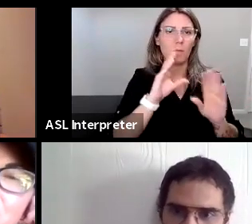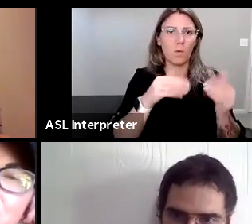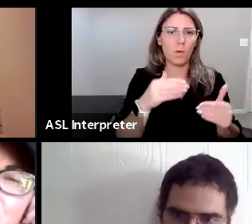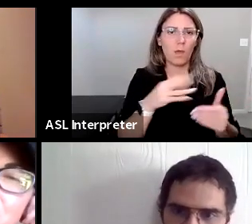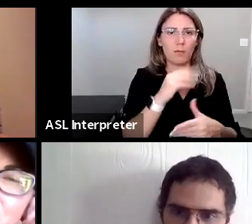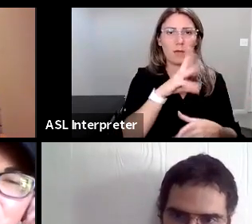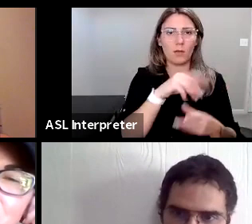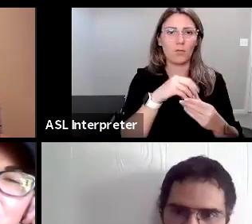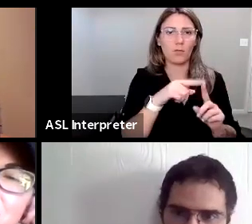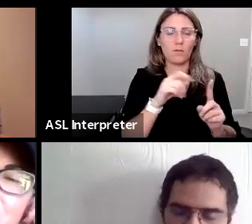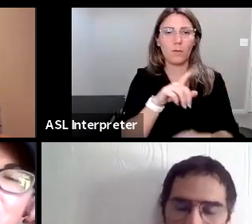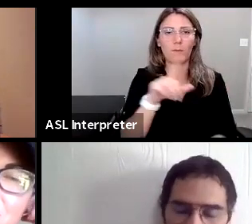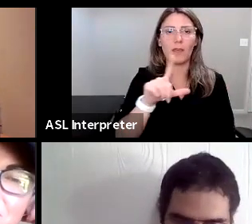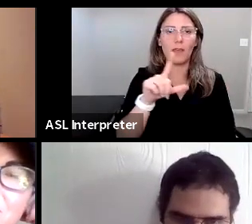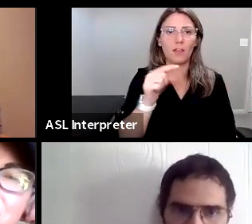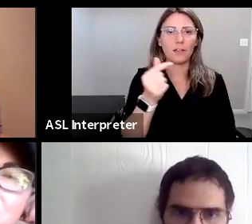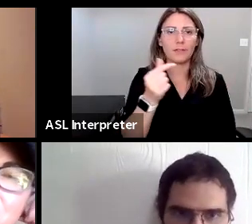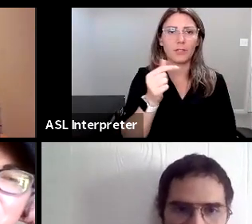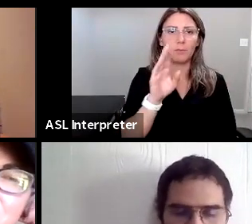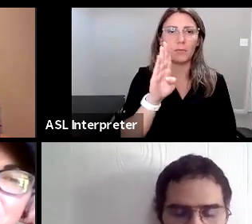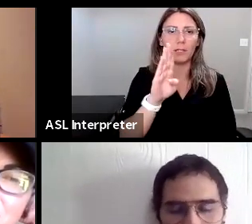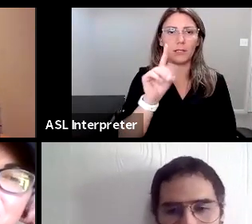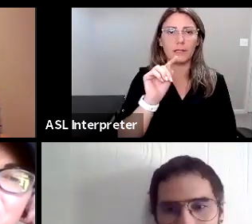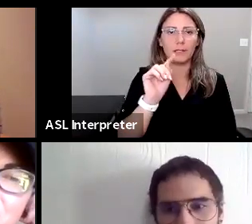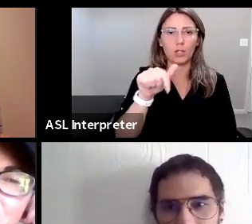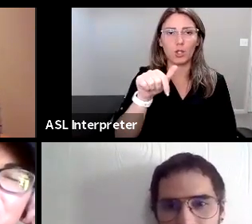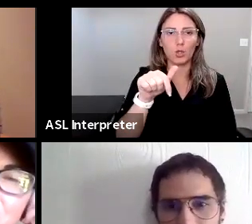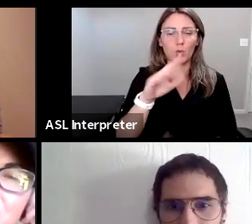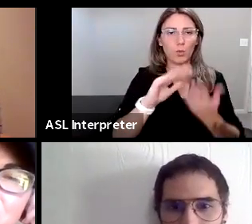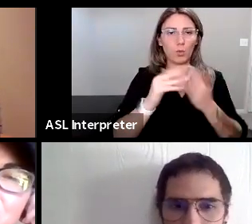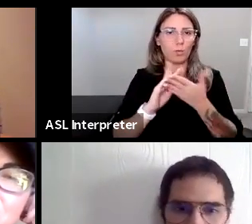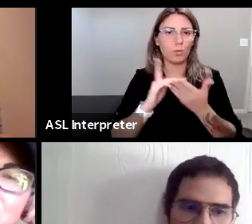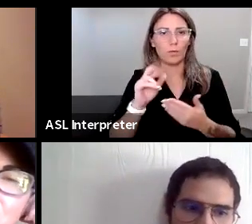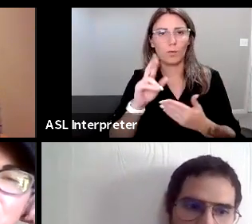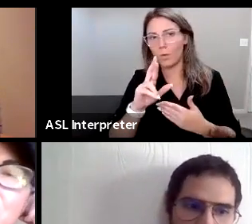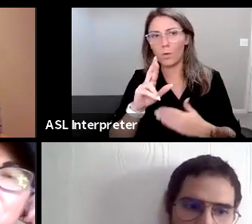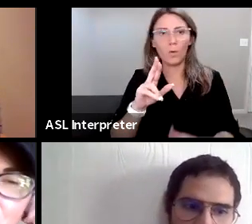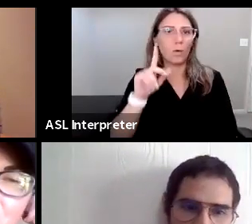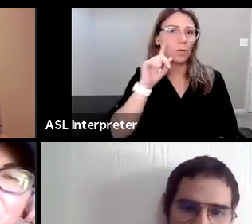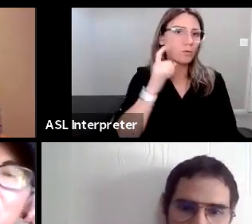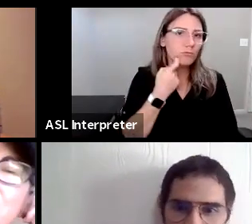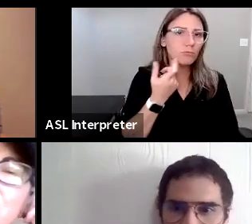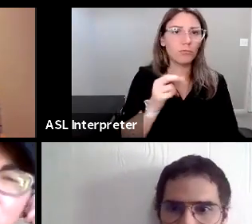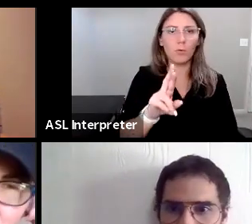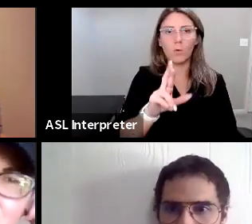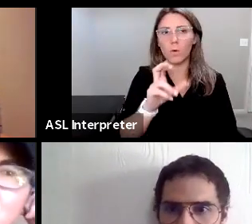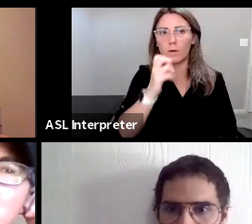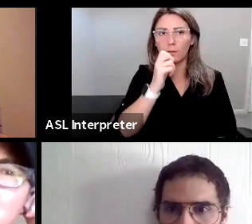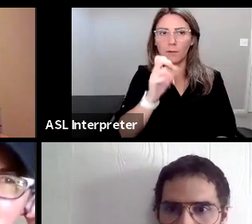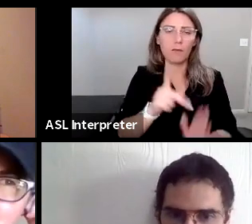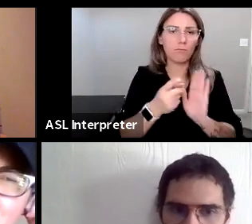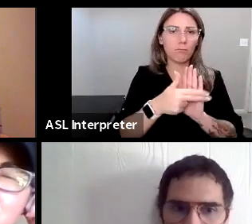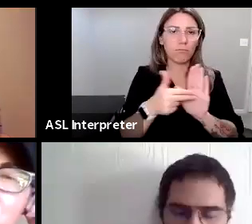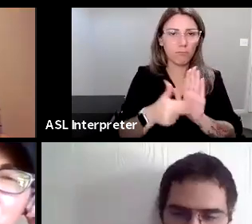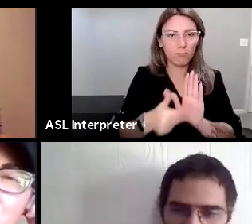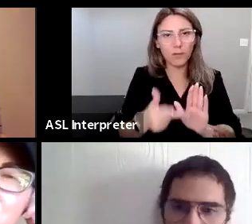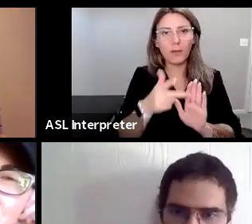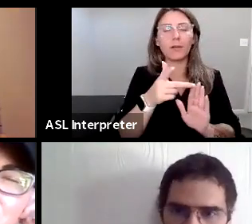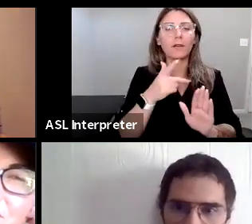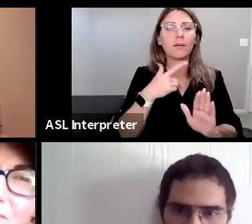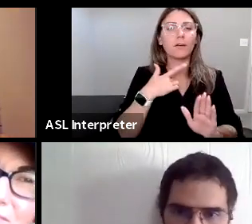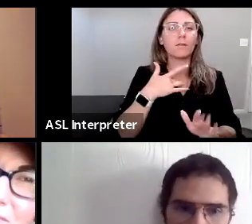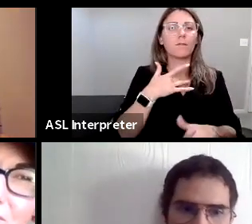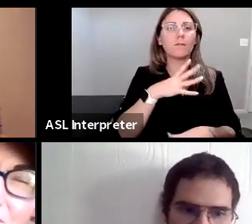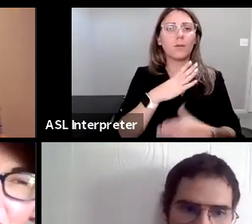especially coming from the LGBT community or having friends that they're transgender or non-binary. That definitely makes them feel as part of